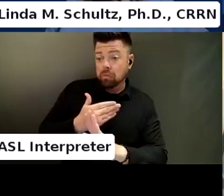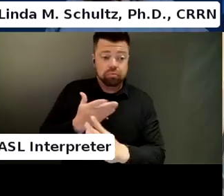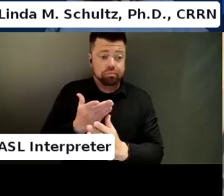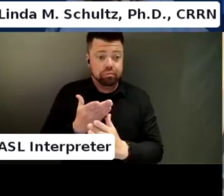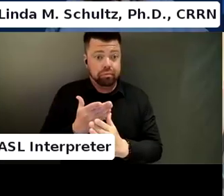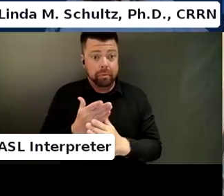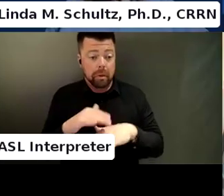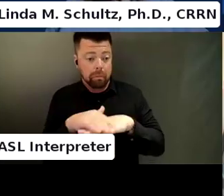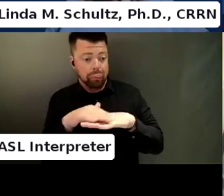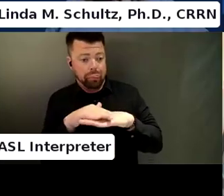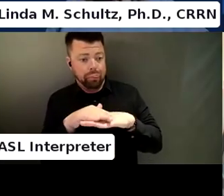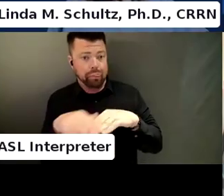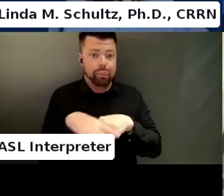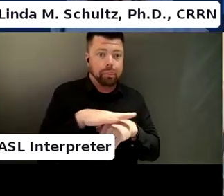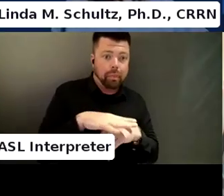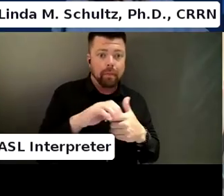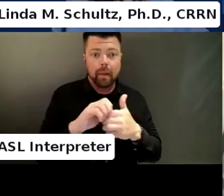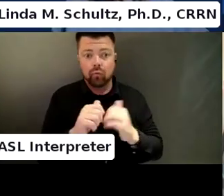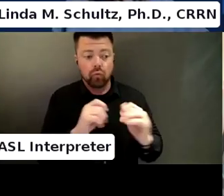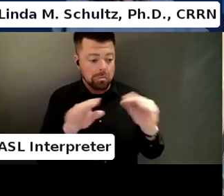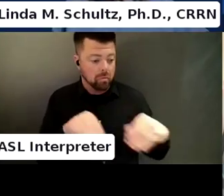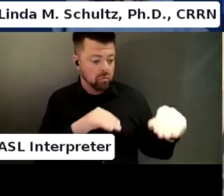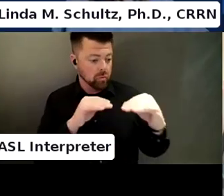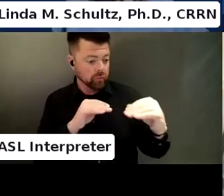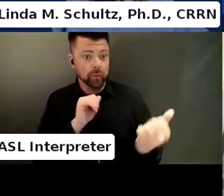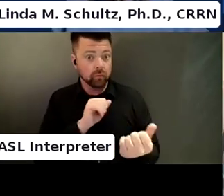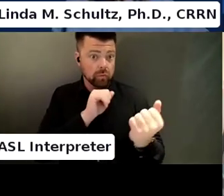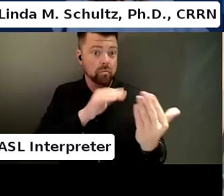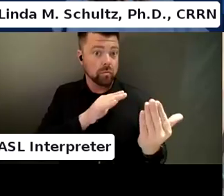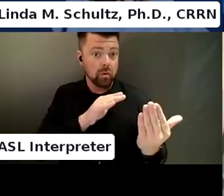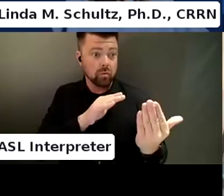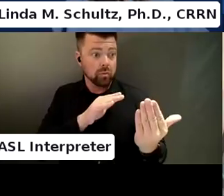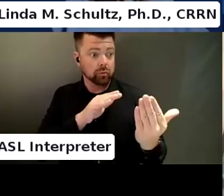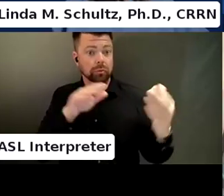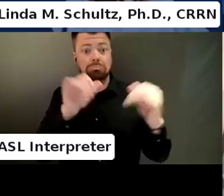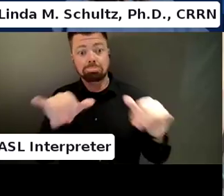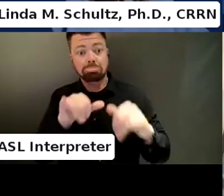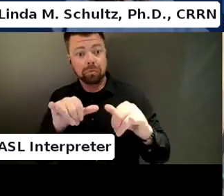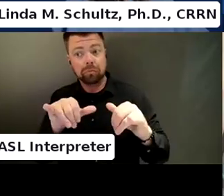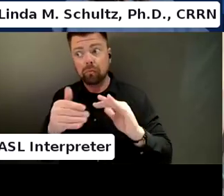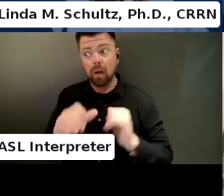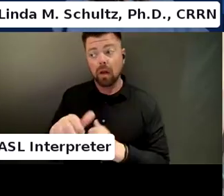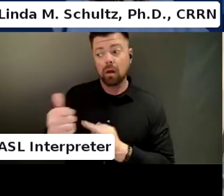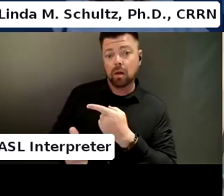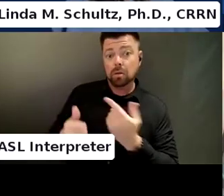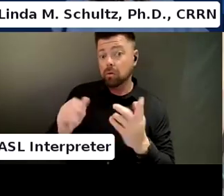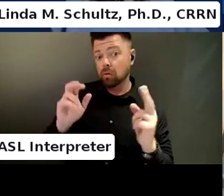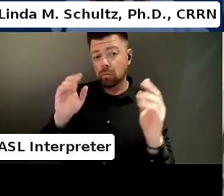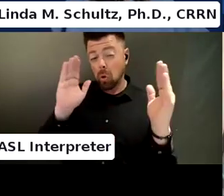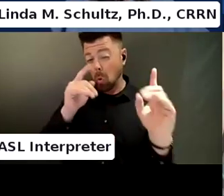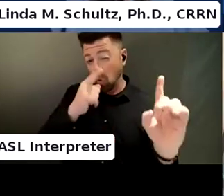move in a typical manner or to speak in a typical manner. And it's possible that BCIs, implantable BCIs, will be helpful in that